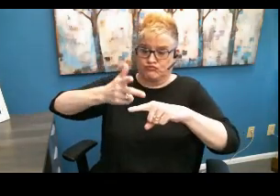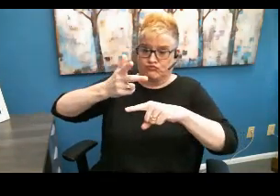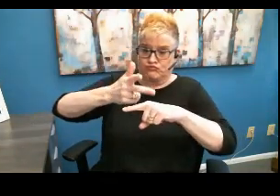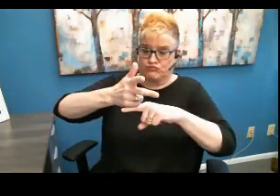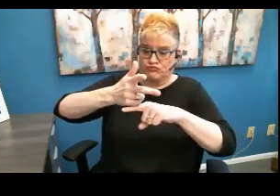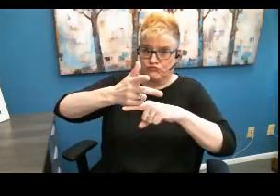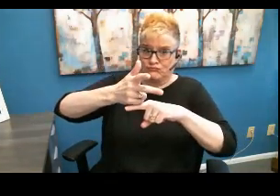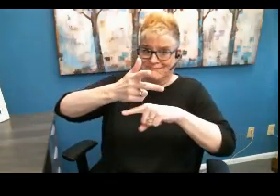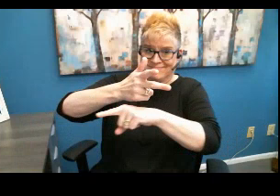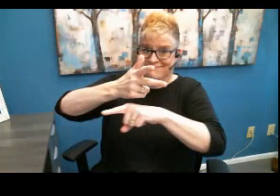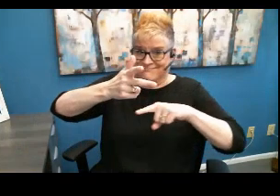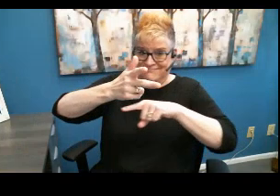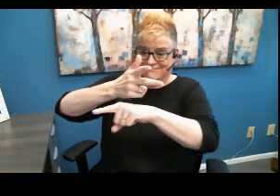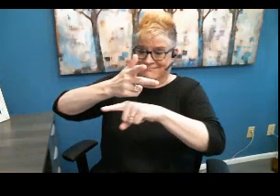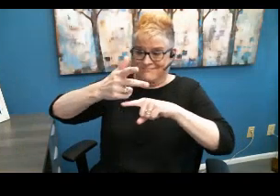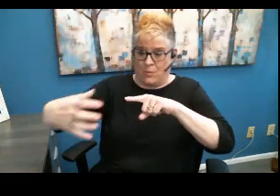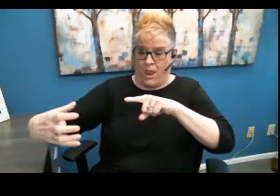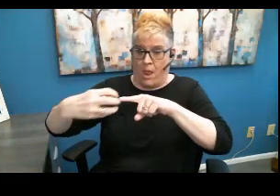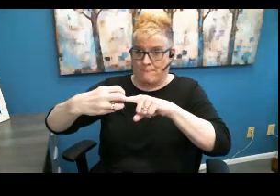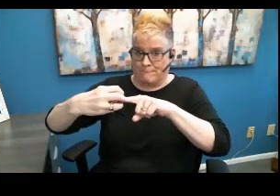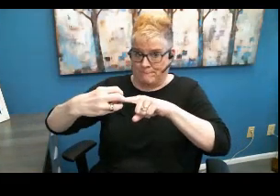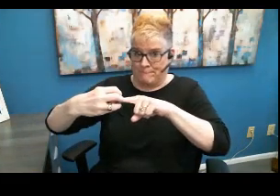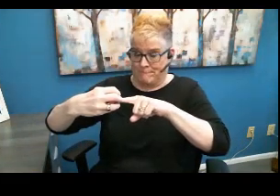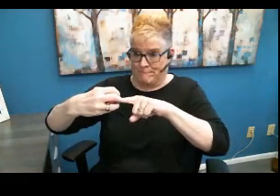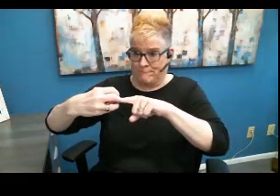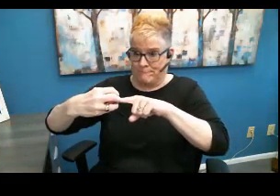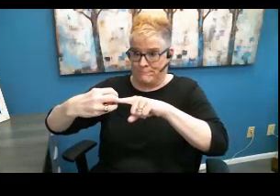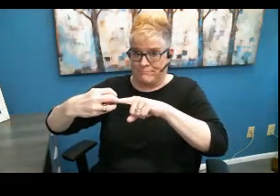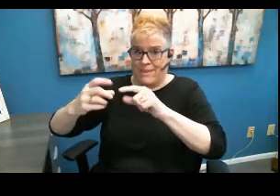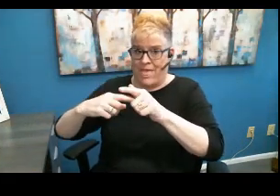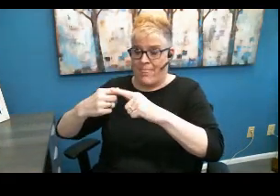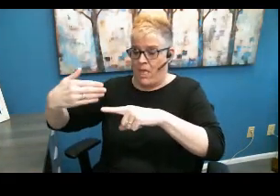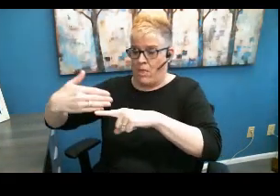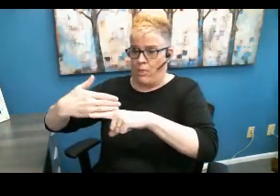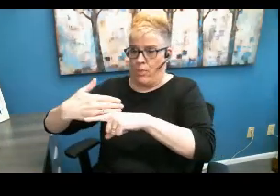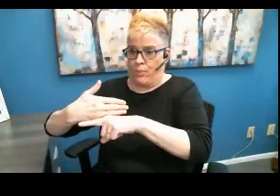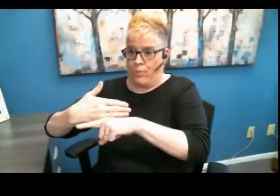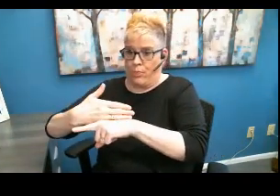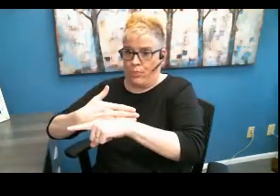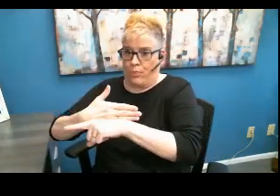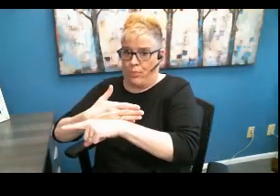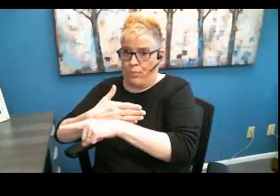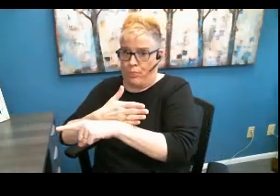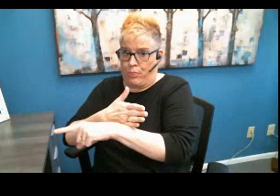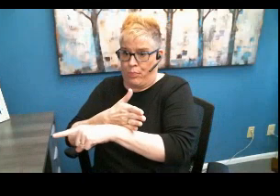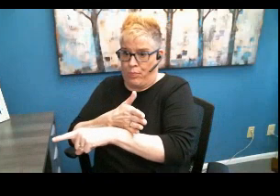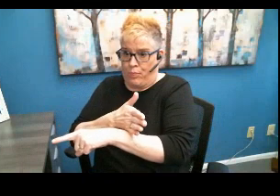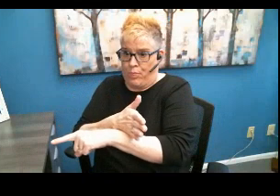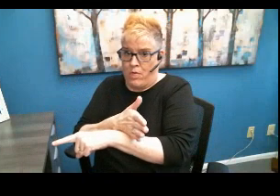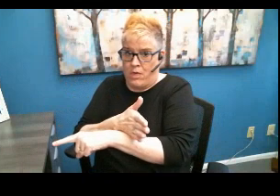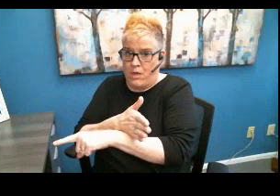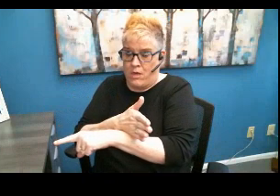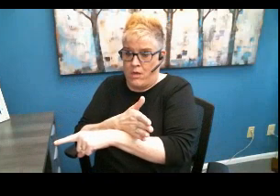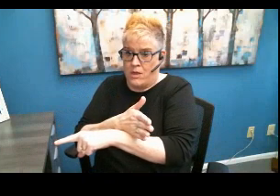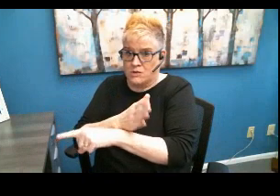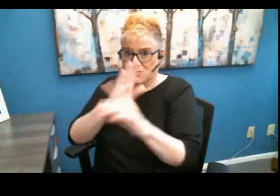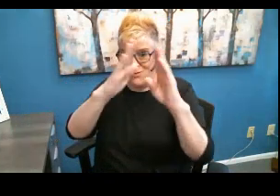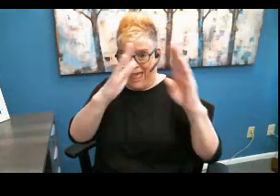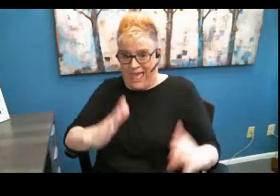to that gas main, and we run an underground service line to a property, and then we come up